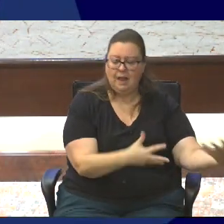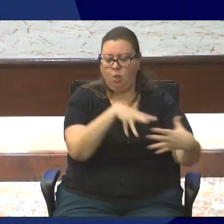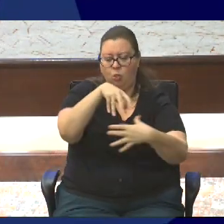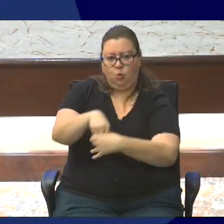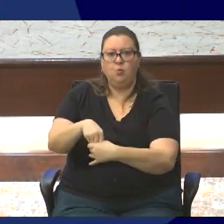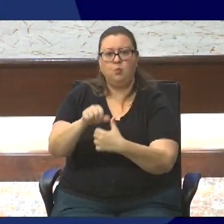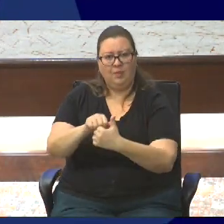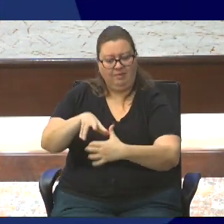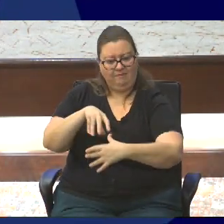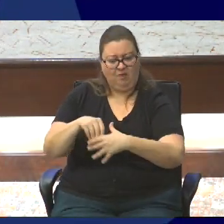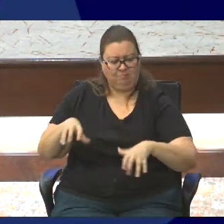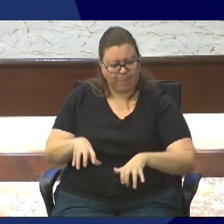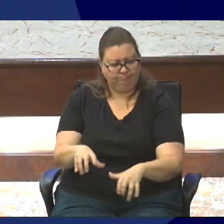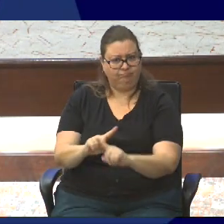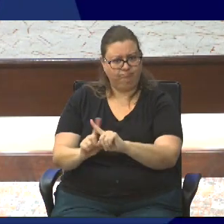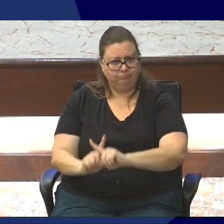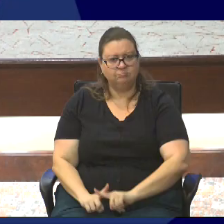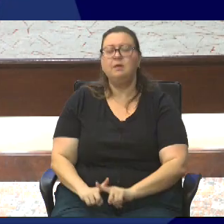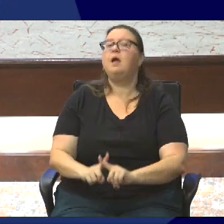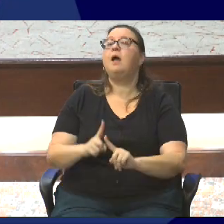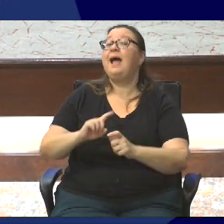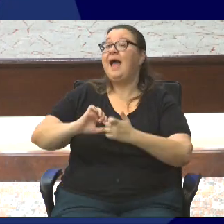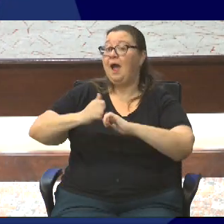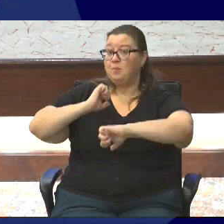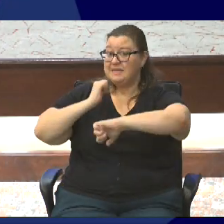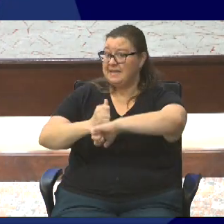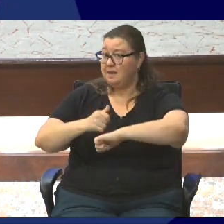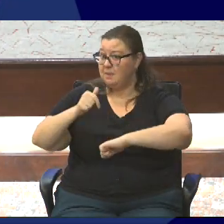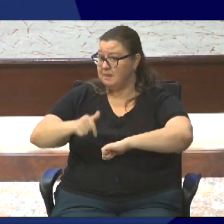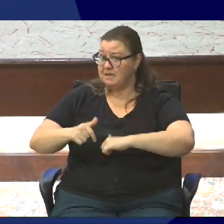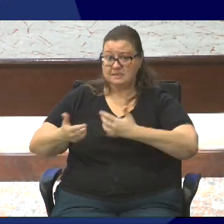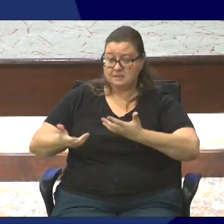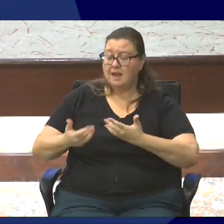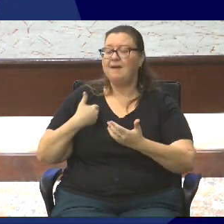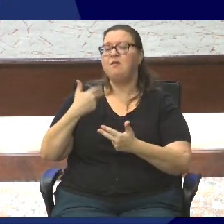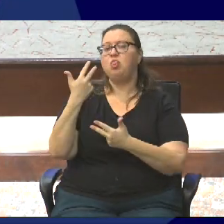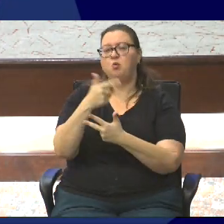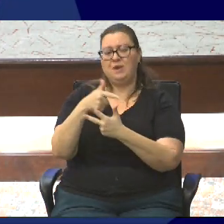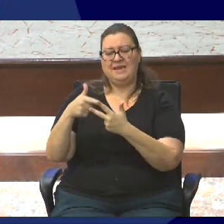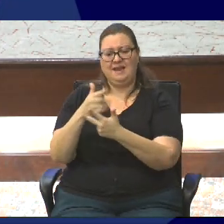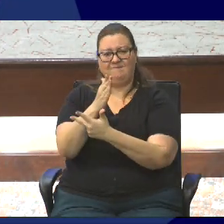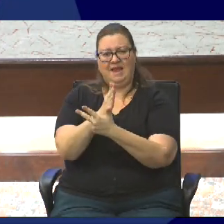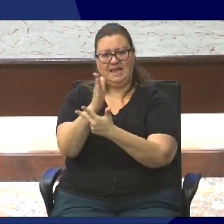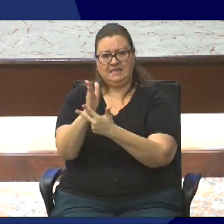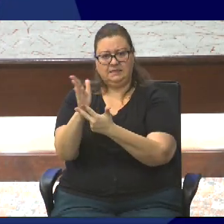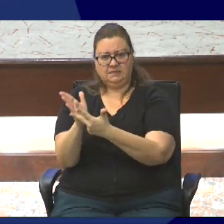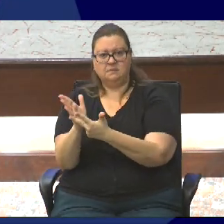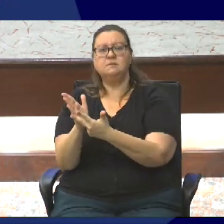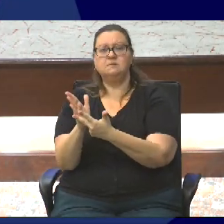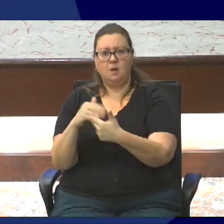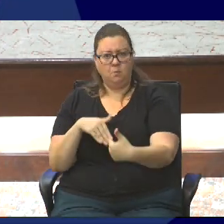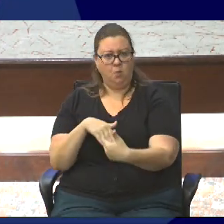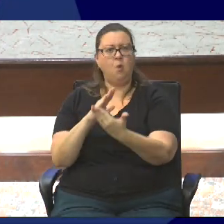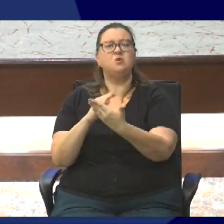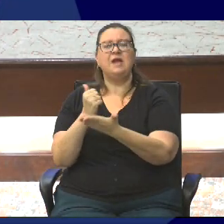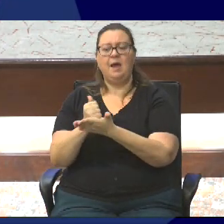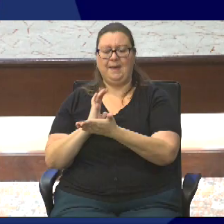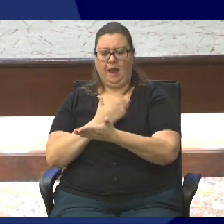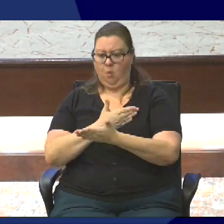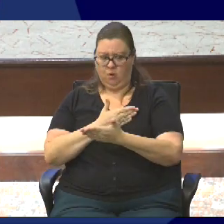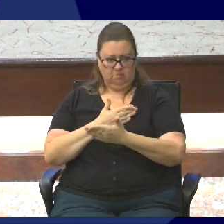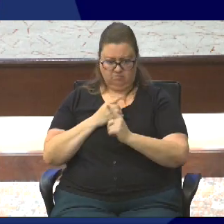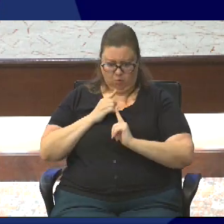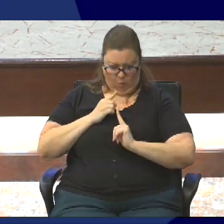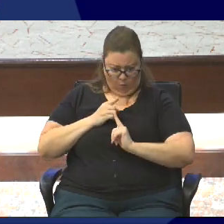So to bring this vision to life, we are implementing a three-phase approach that guides our efforts in developing strong